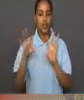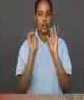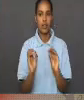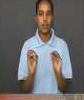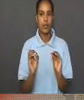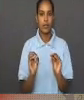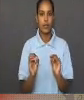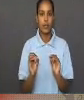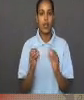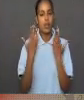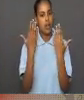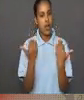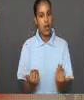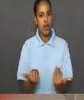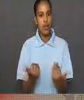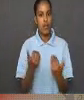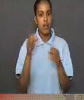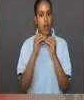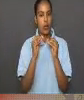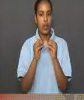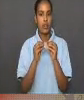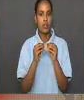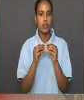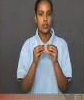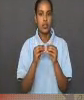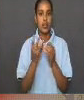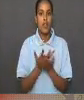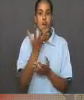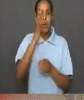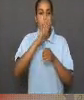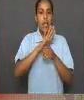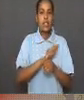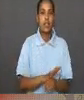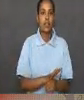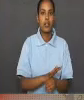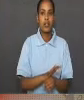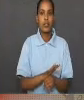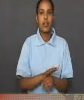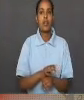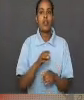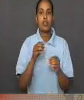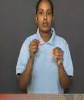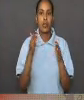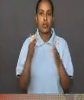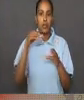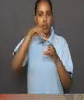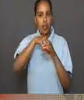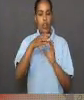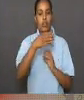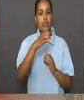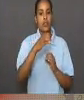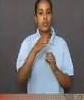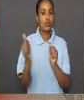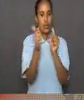Students, now that we have calculated the vapor pressure of a solvent in a